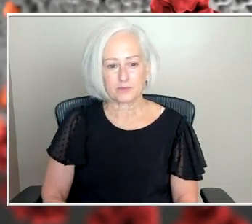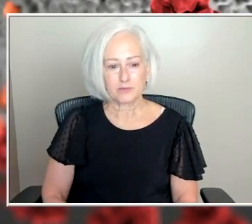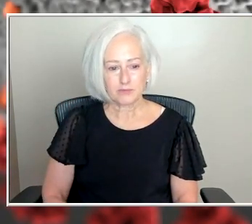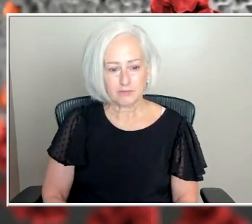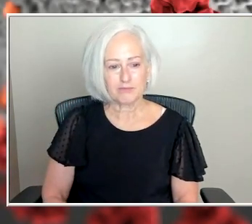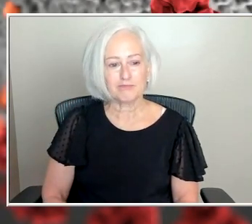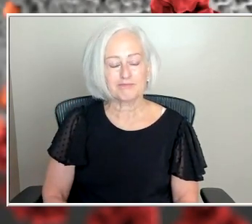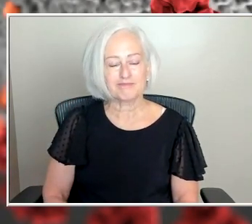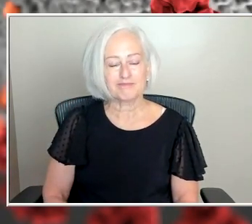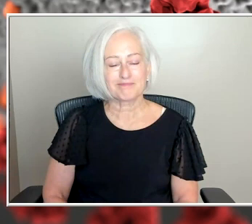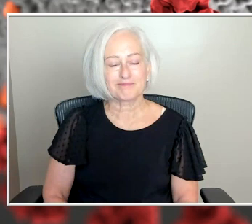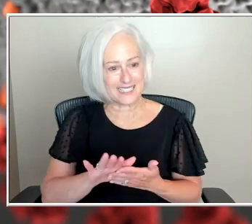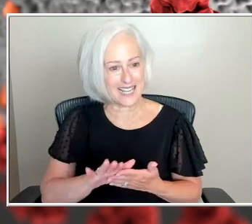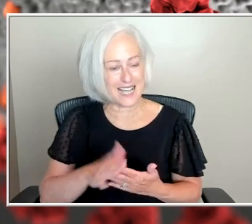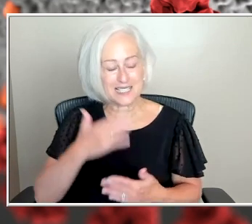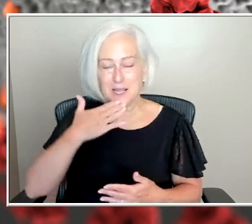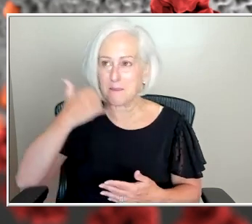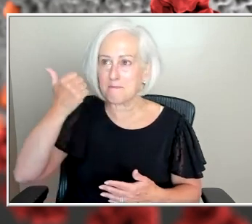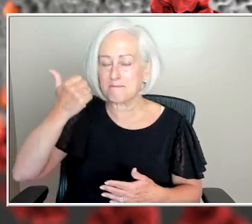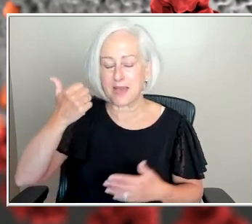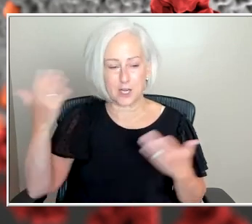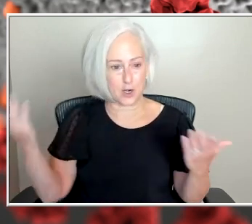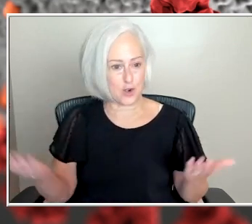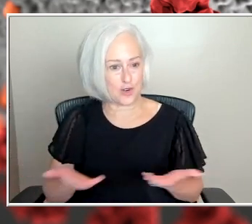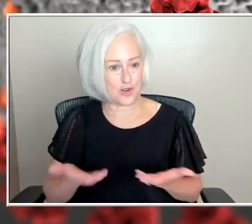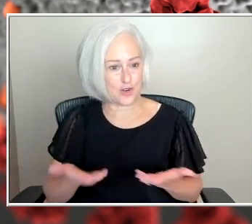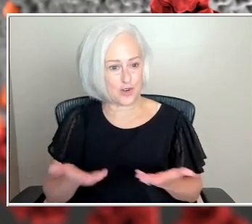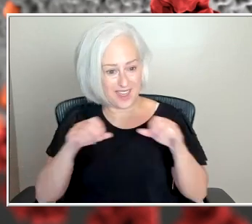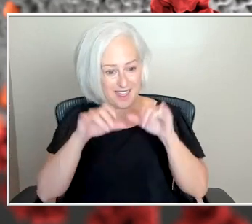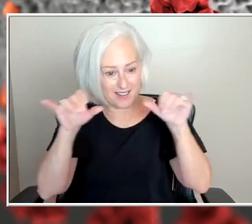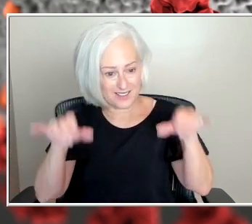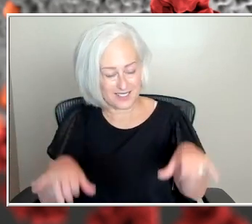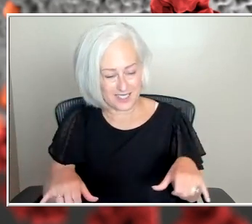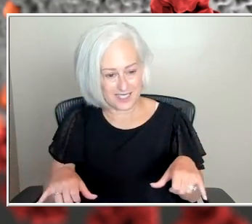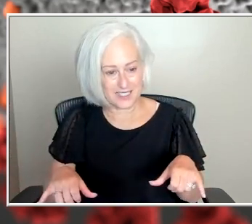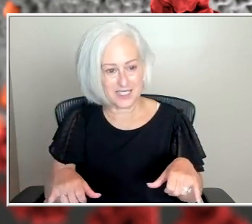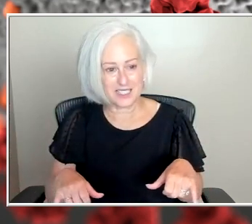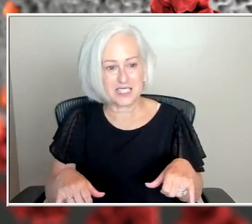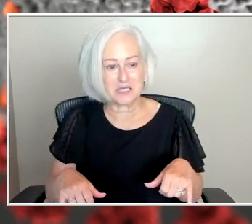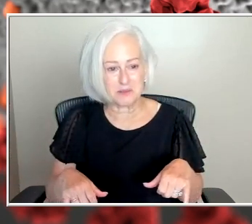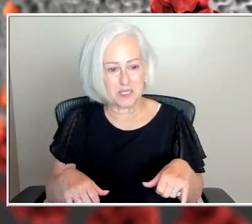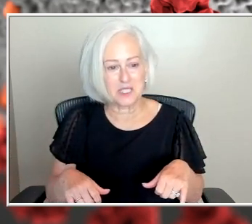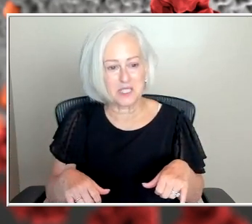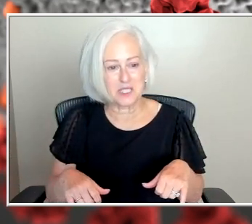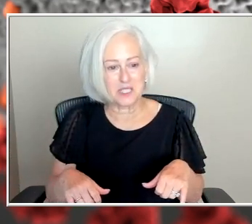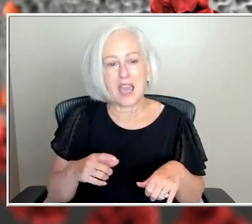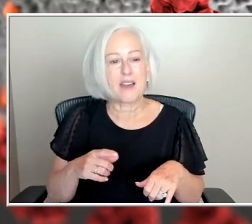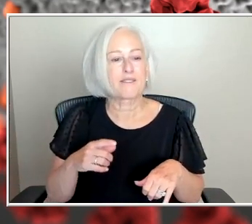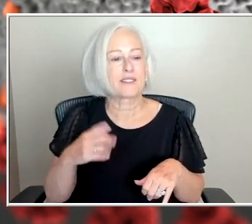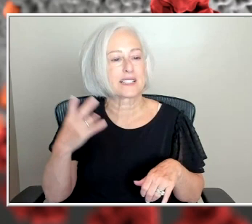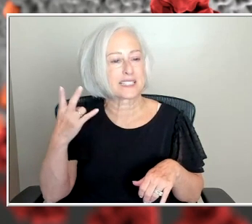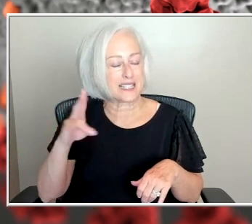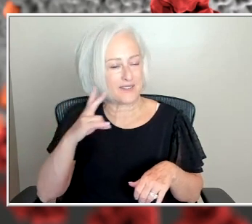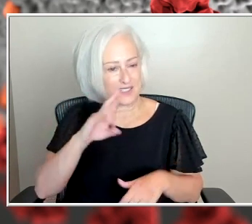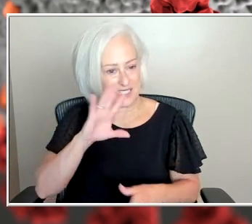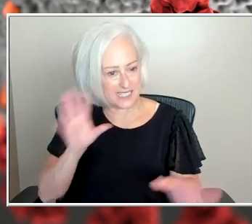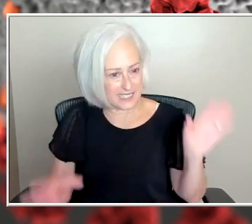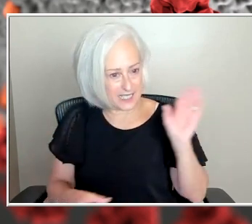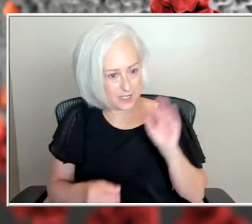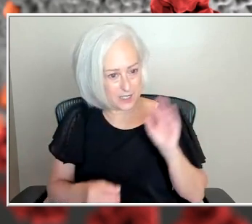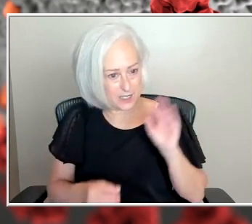Yeah. Even better, though, is here at the health system. We still have those single digits for active infections. We have 17 total, 7